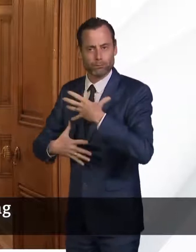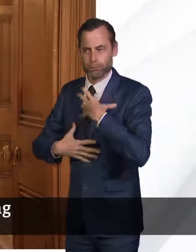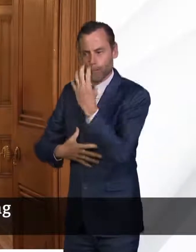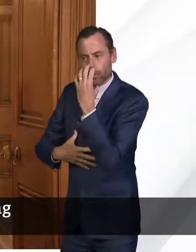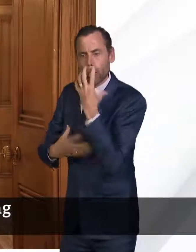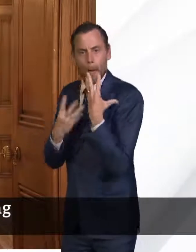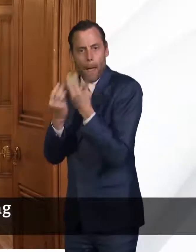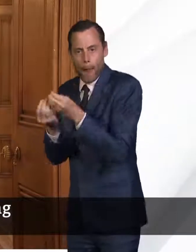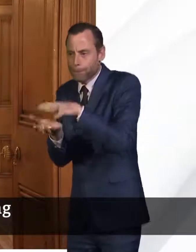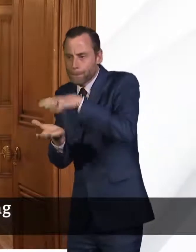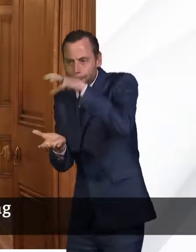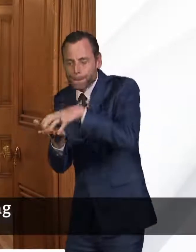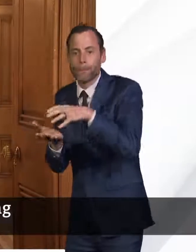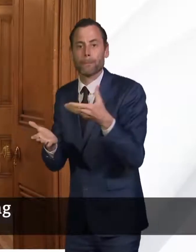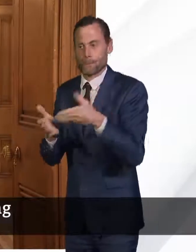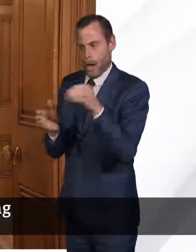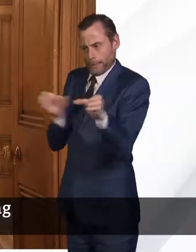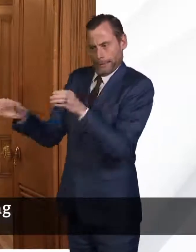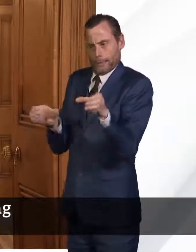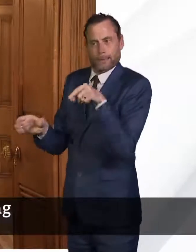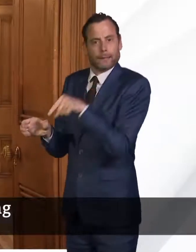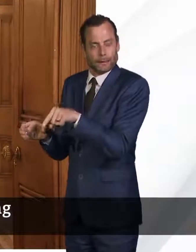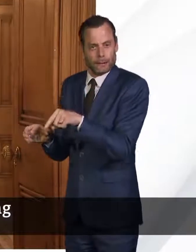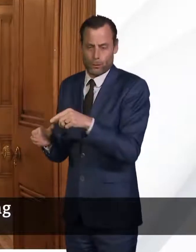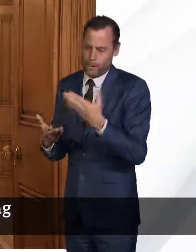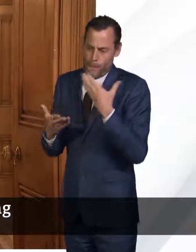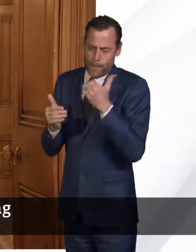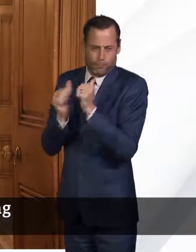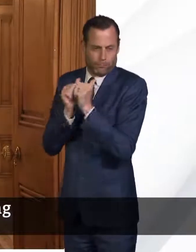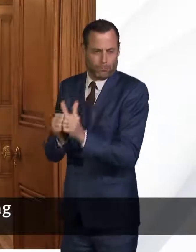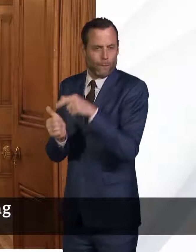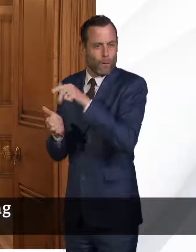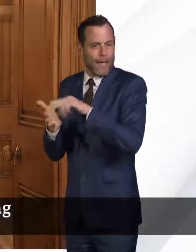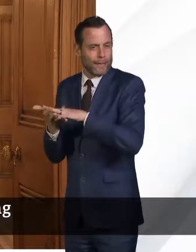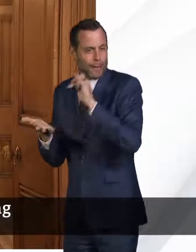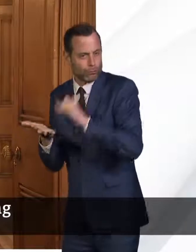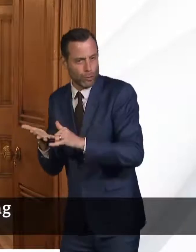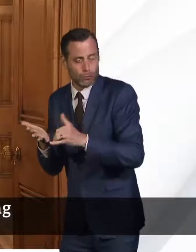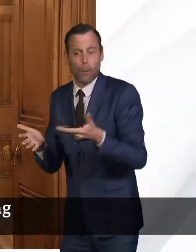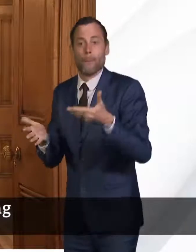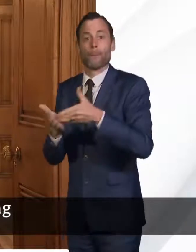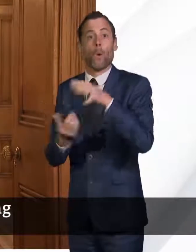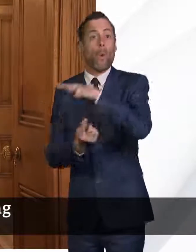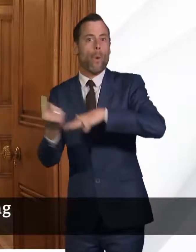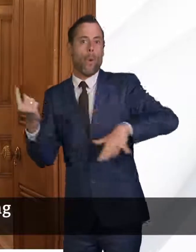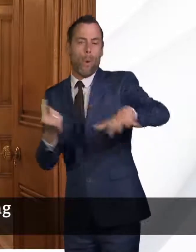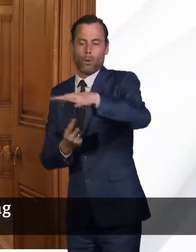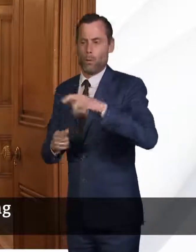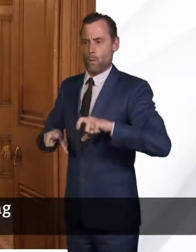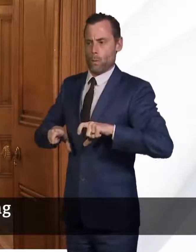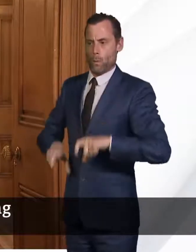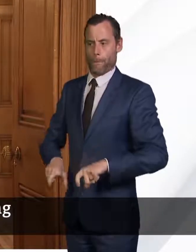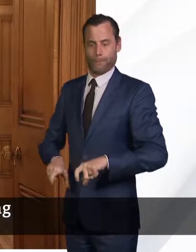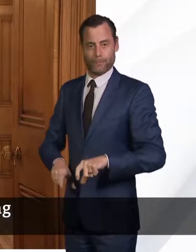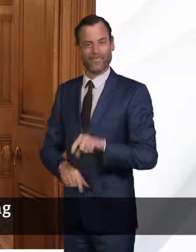far, thanks to the incredible work of NHS colleagues and the shared sacrifice of everyone who's at home, that